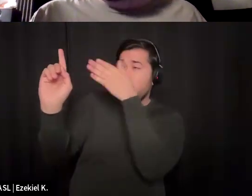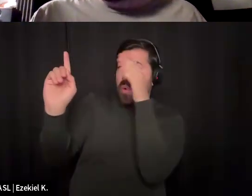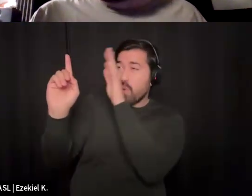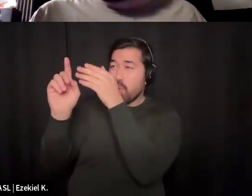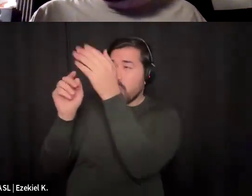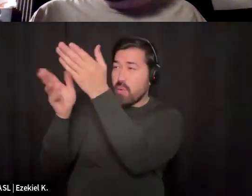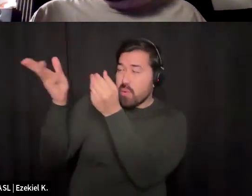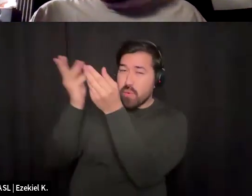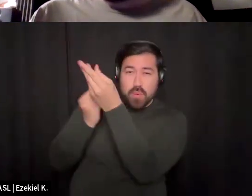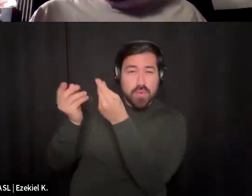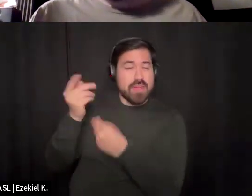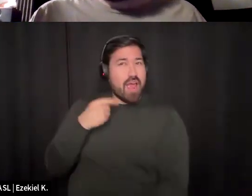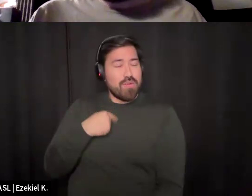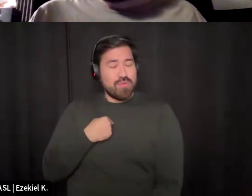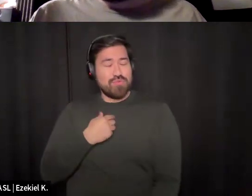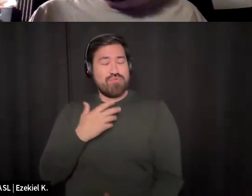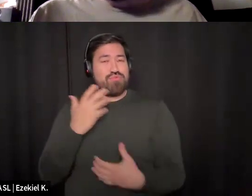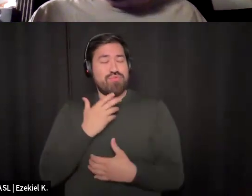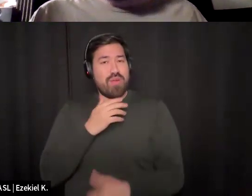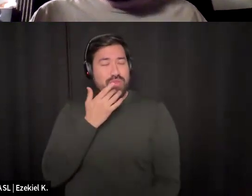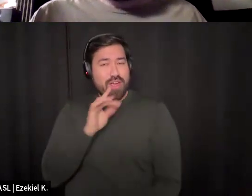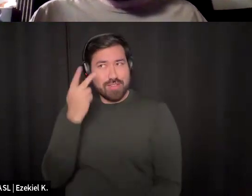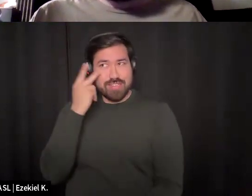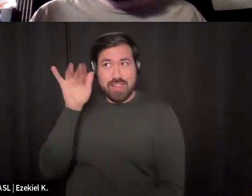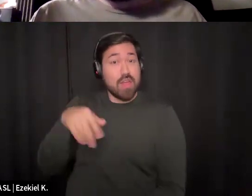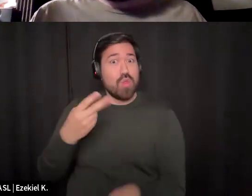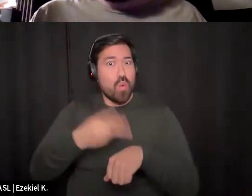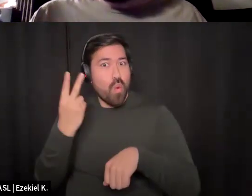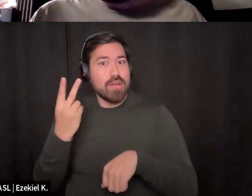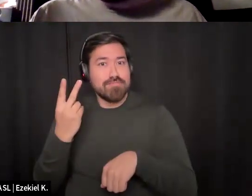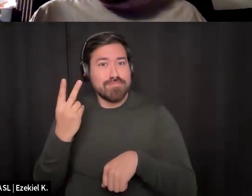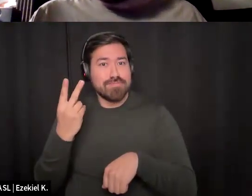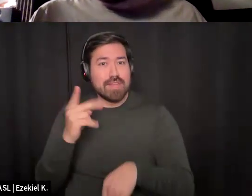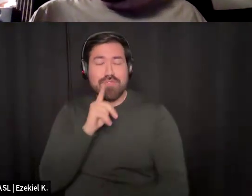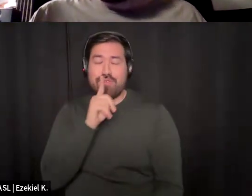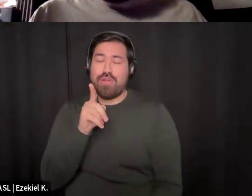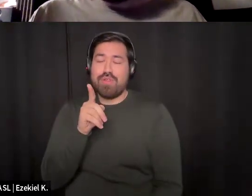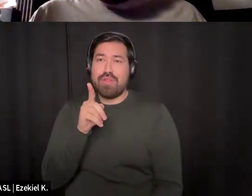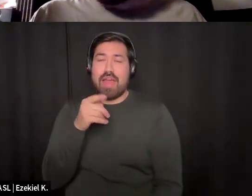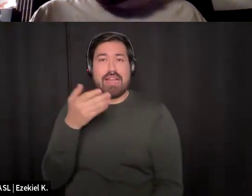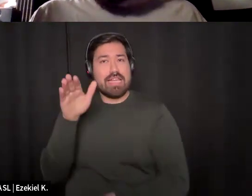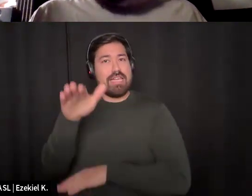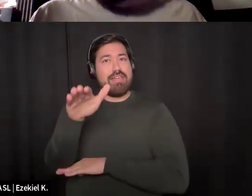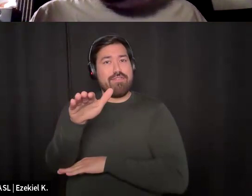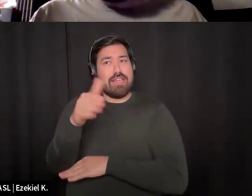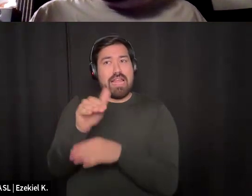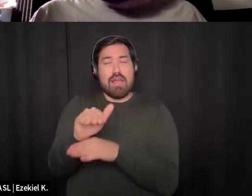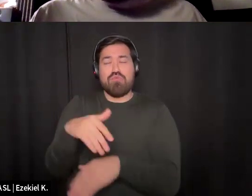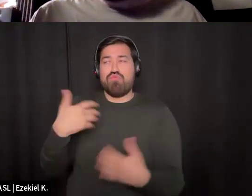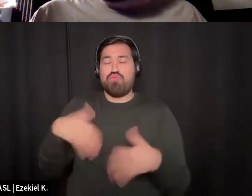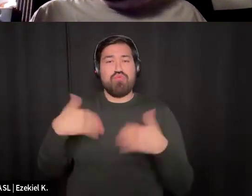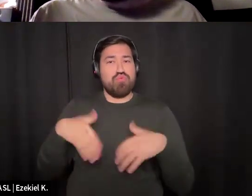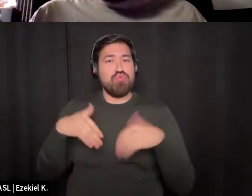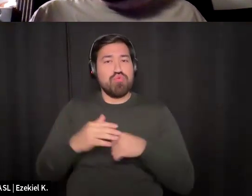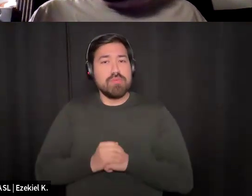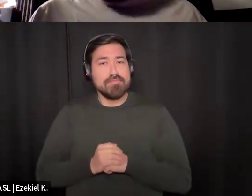and I was fortunate enough to see that happen actually twice in that kind of balmy evening, early evening. And I